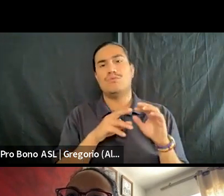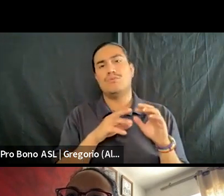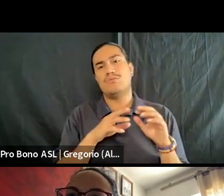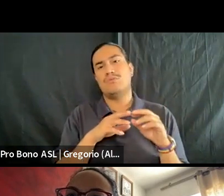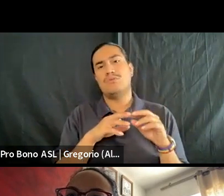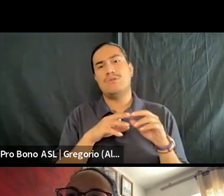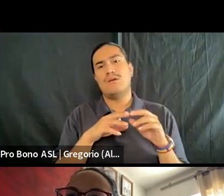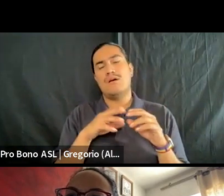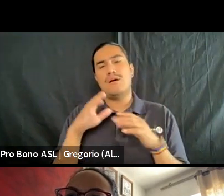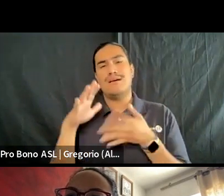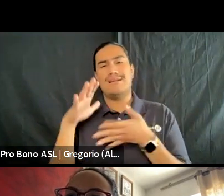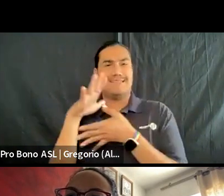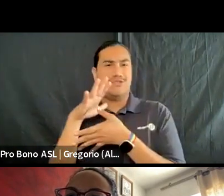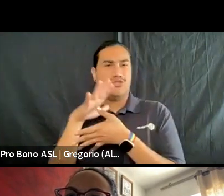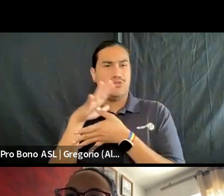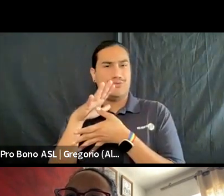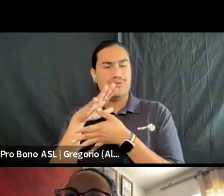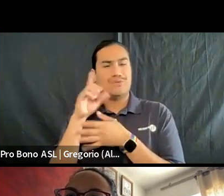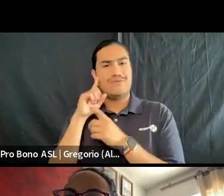seniors for,